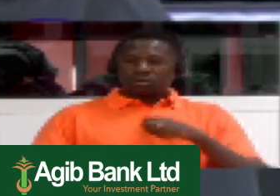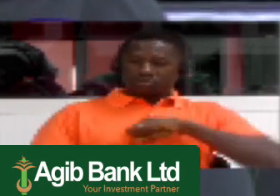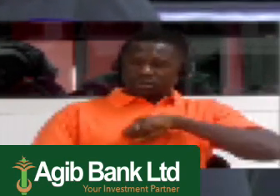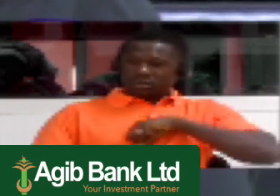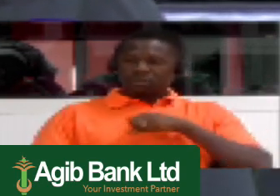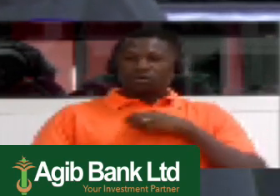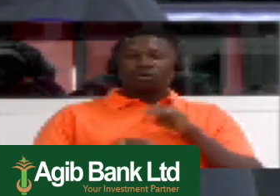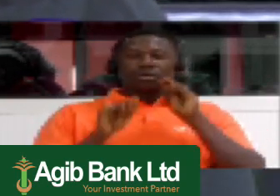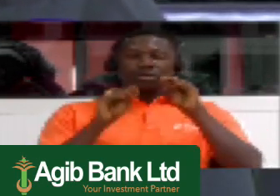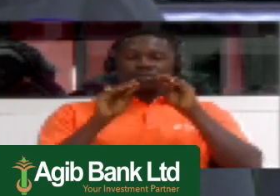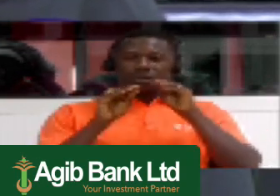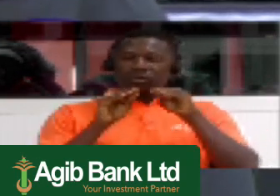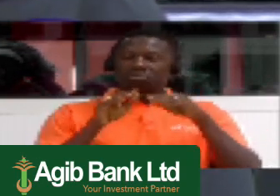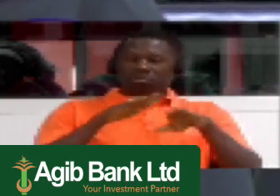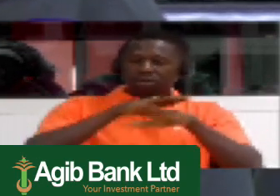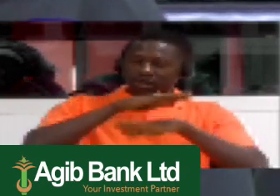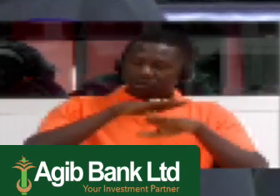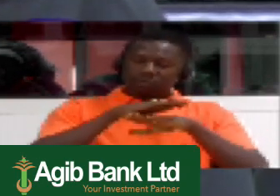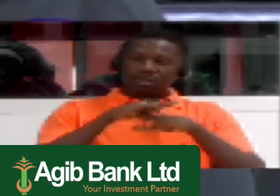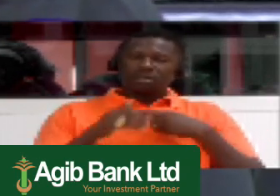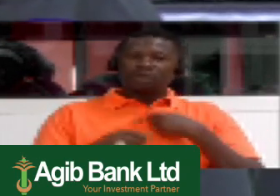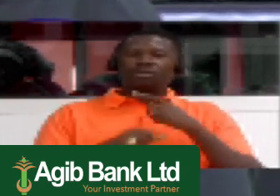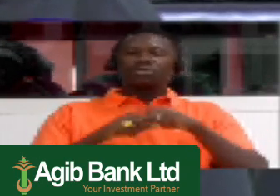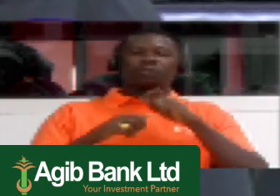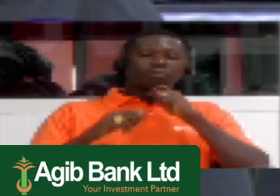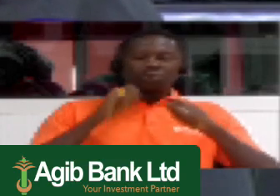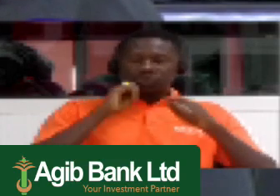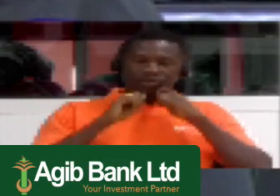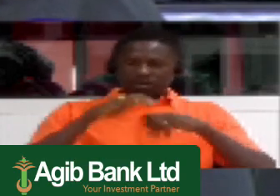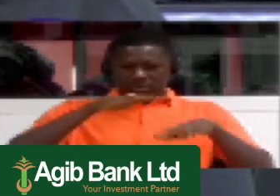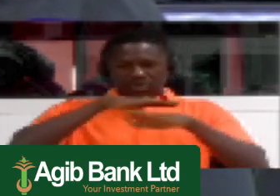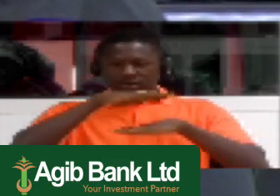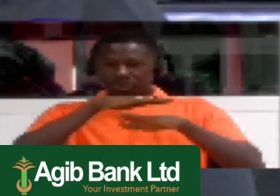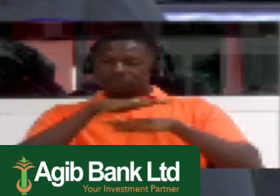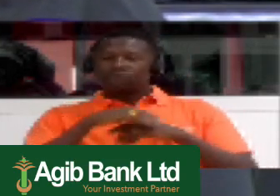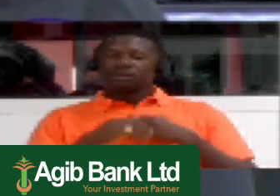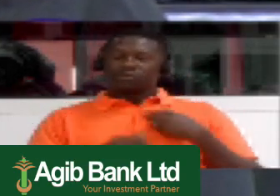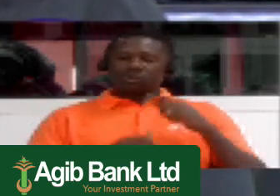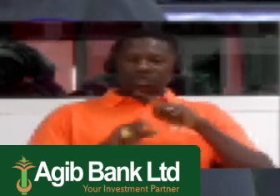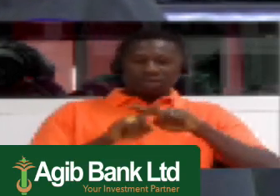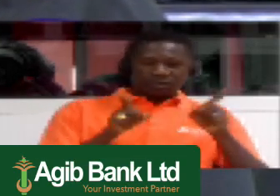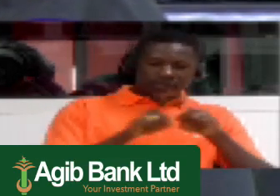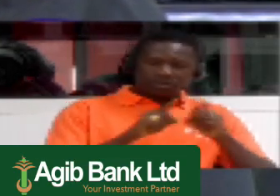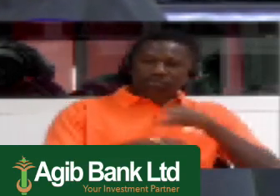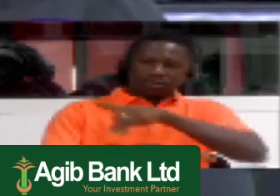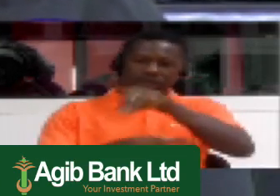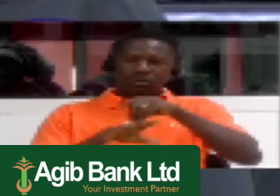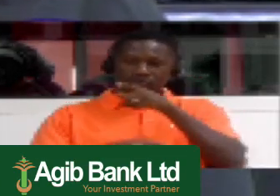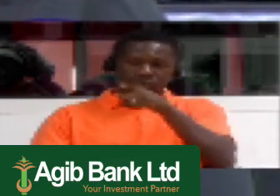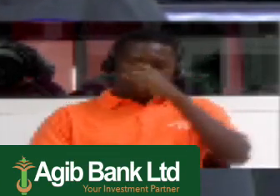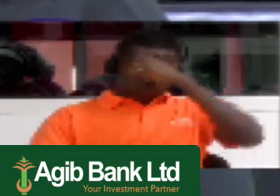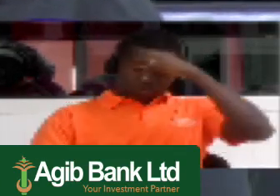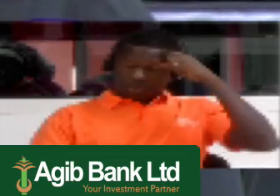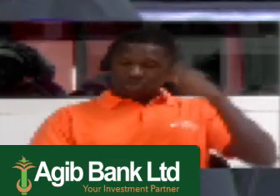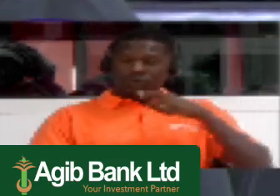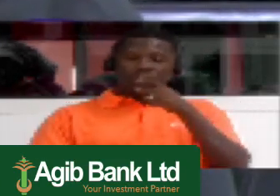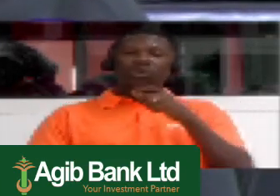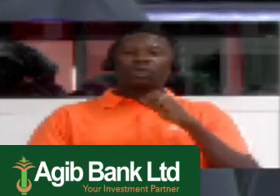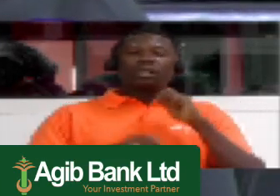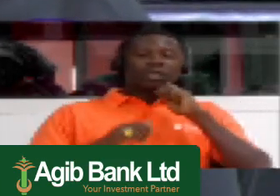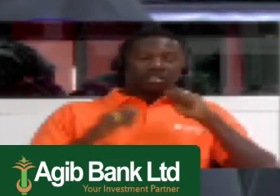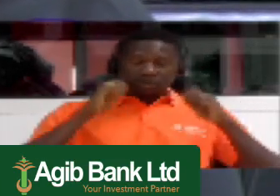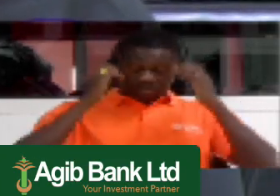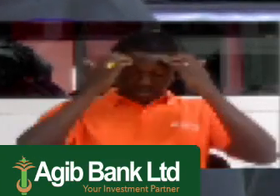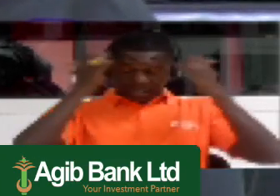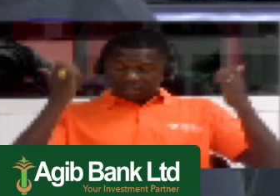your educational background, as well as your professional background. You know, the different places that you've worked in, your experience with